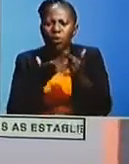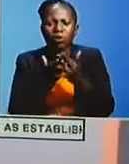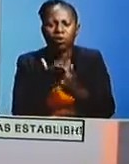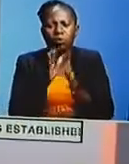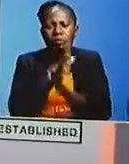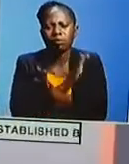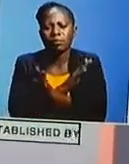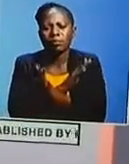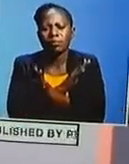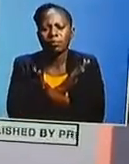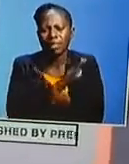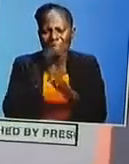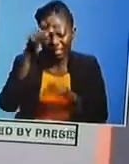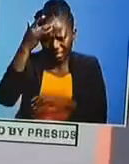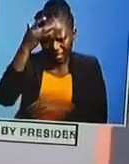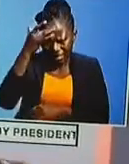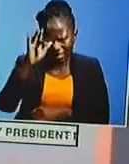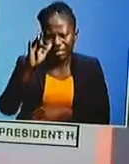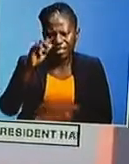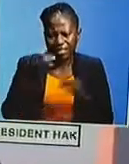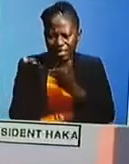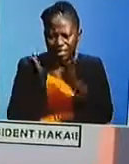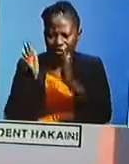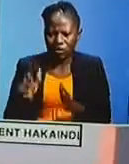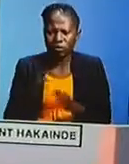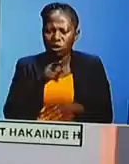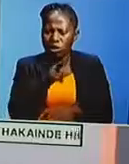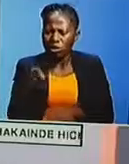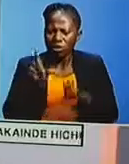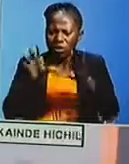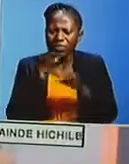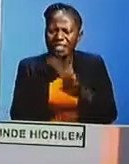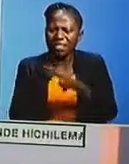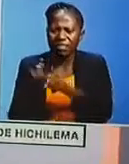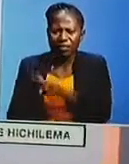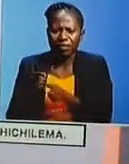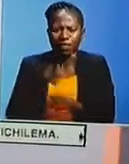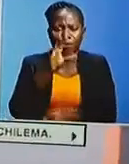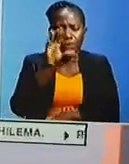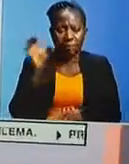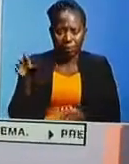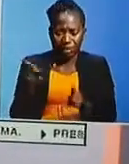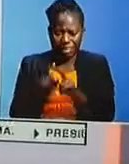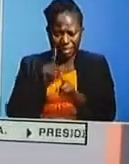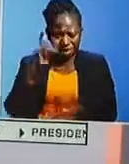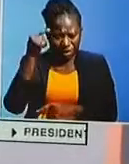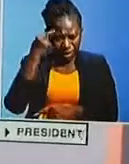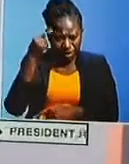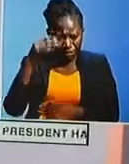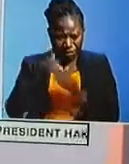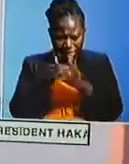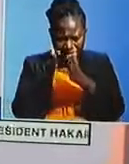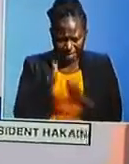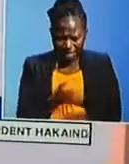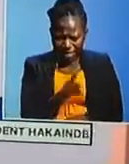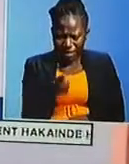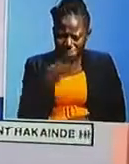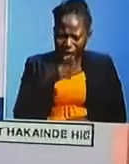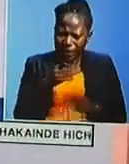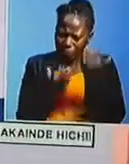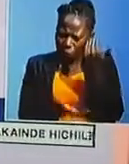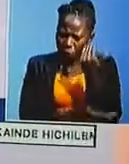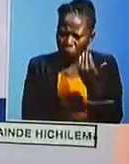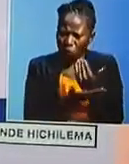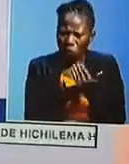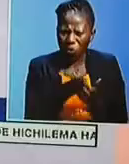are found in different institutions. I'm privy to the information that previous governments or leaders, to a large extent, opted to